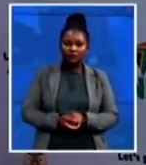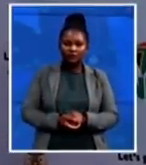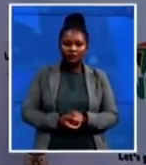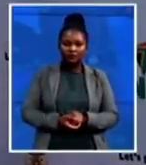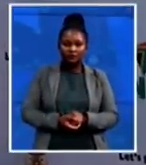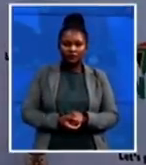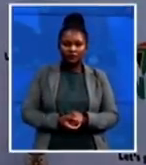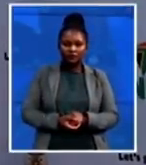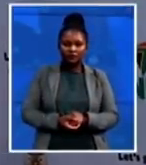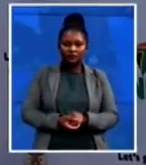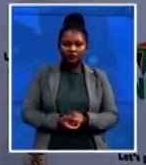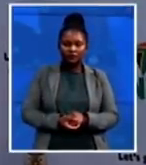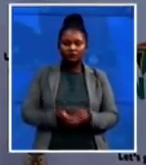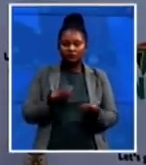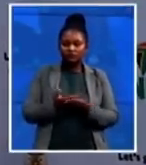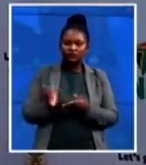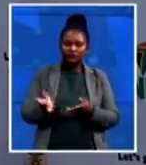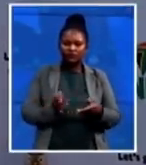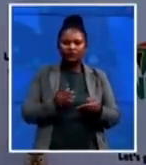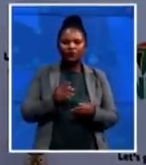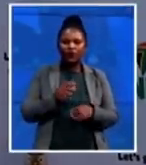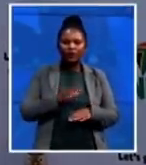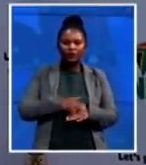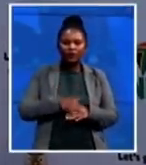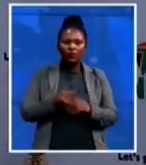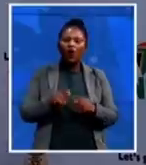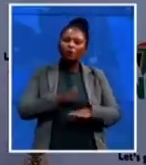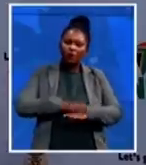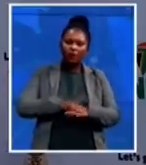Or you want to take more? Can we take more? Yes. All right.